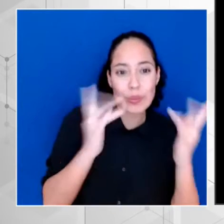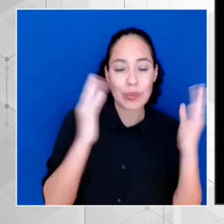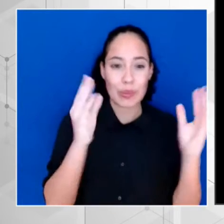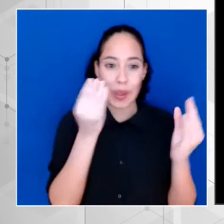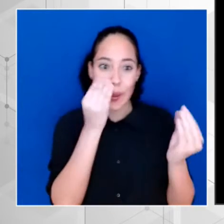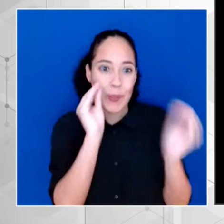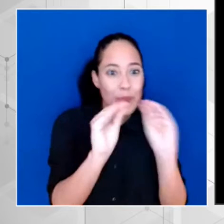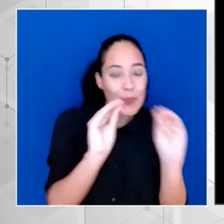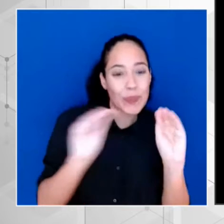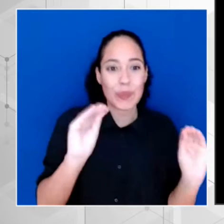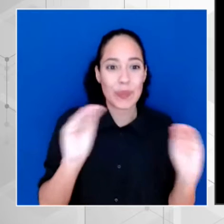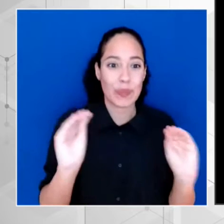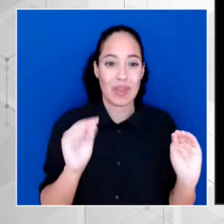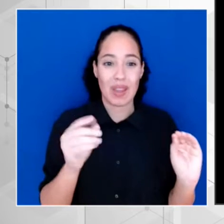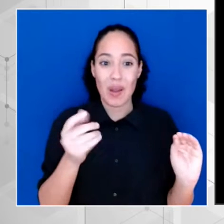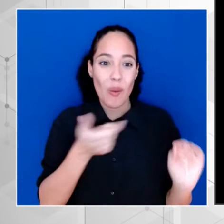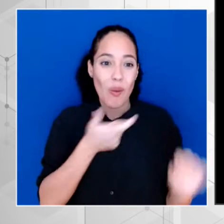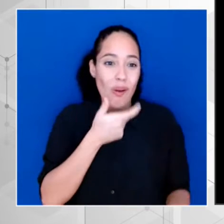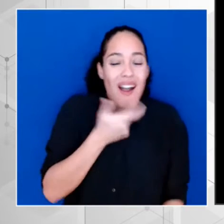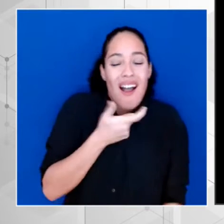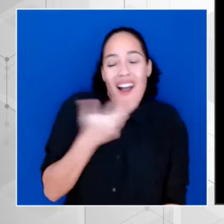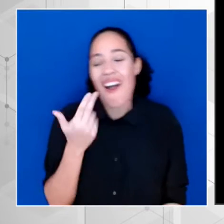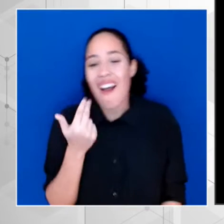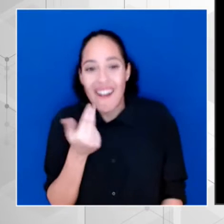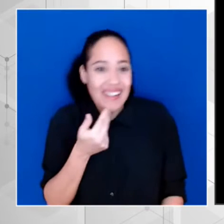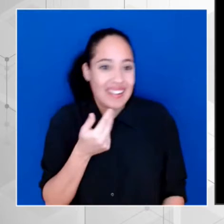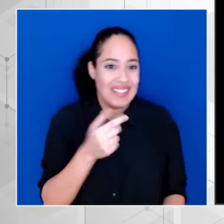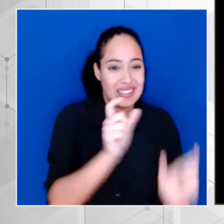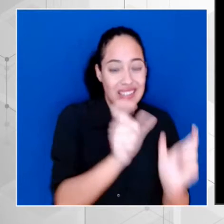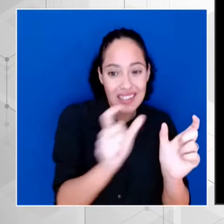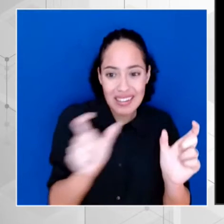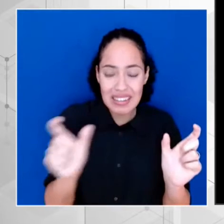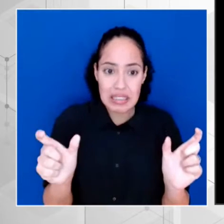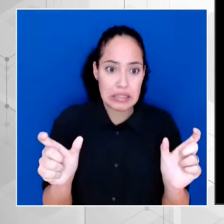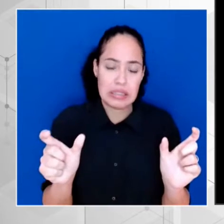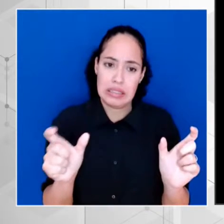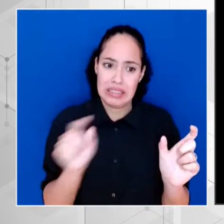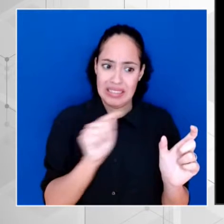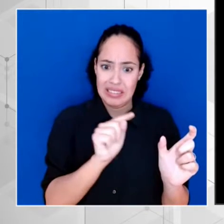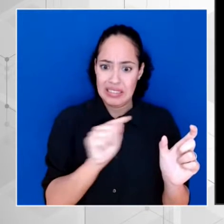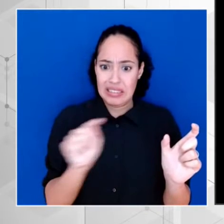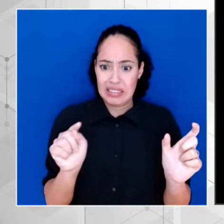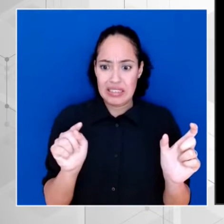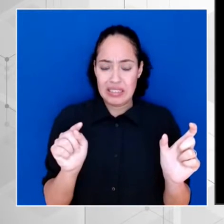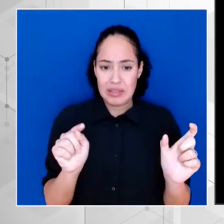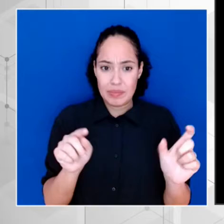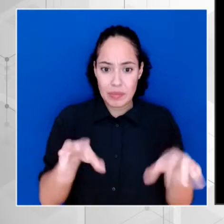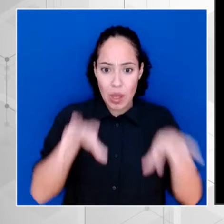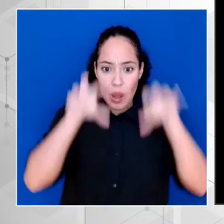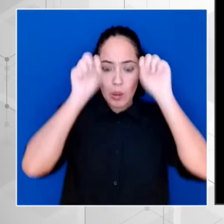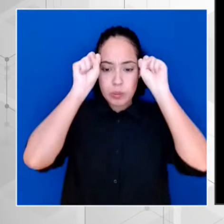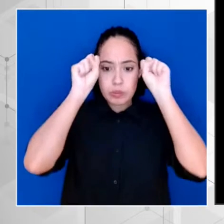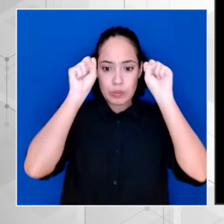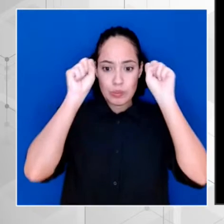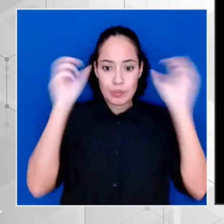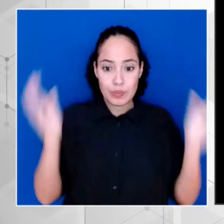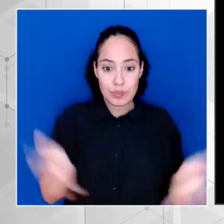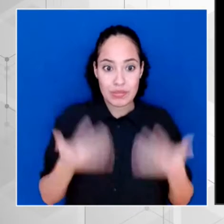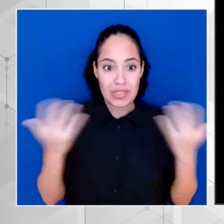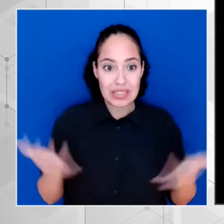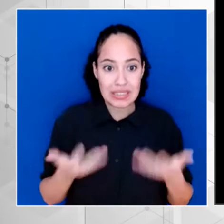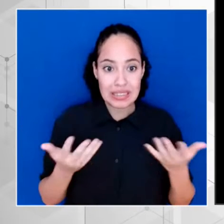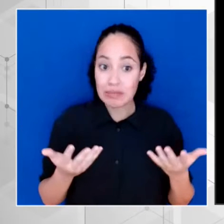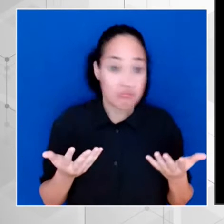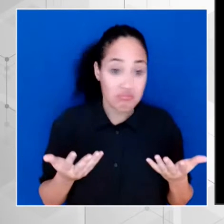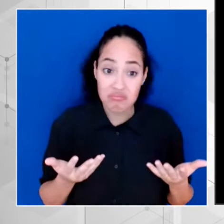us, especially if we do not share the same first language. So fun features and design, for example,